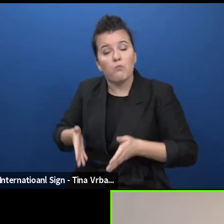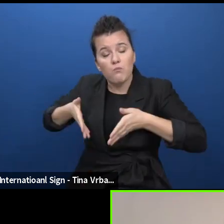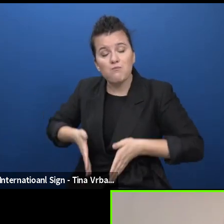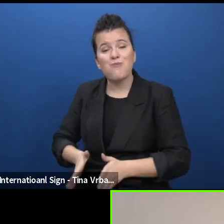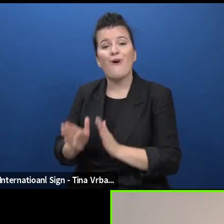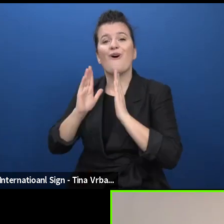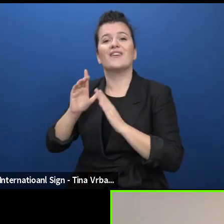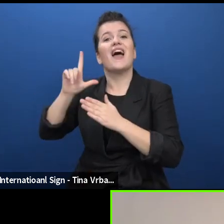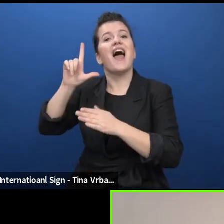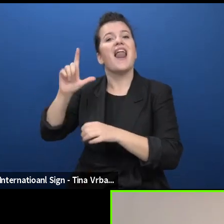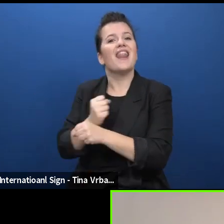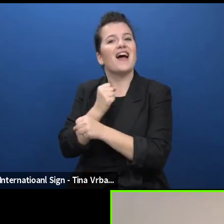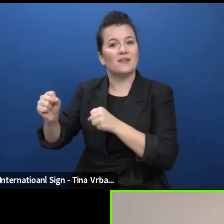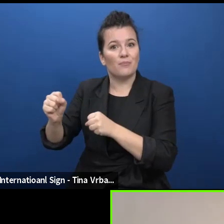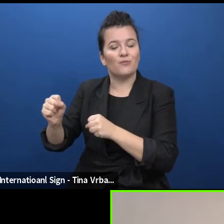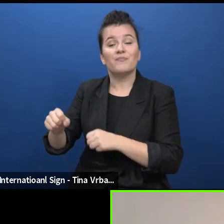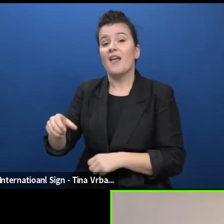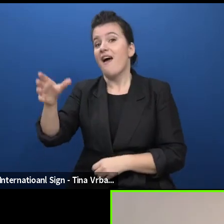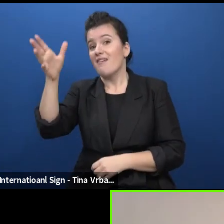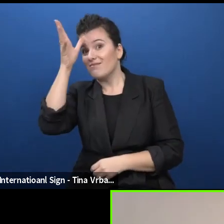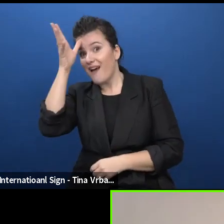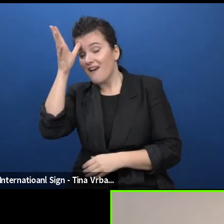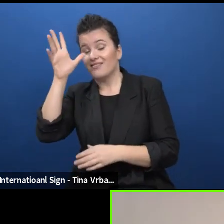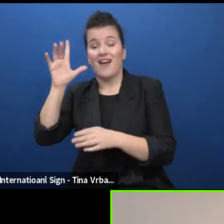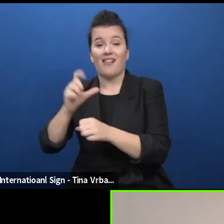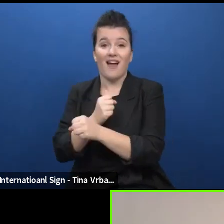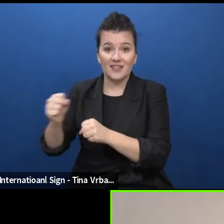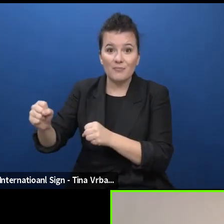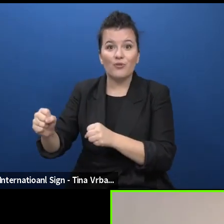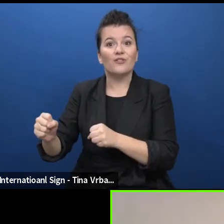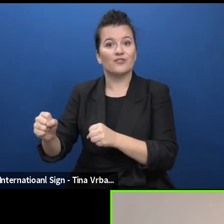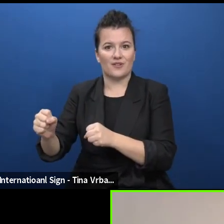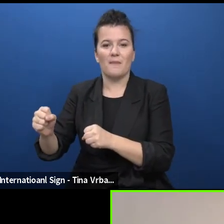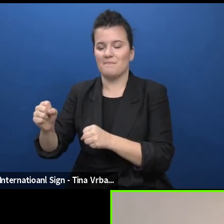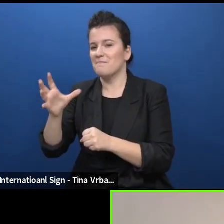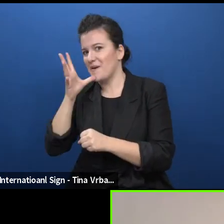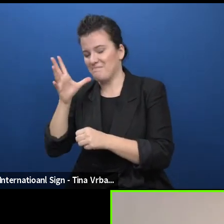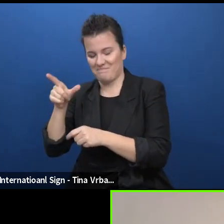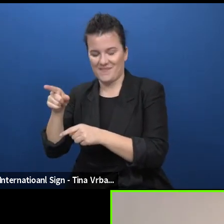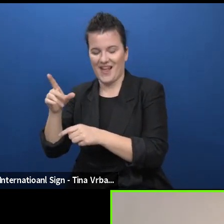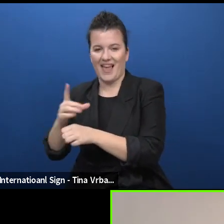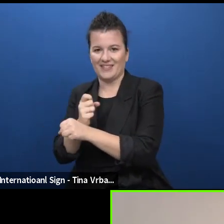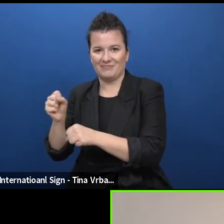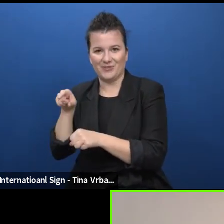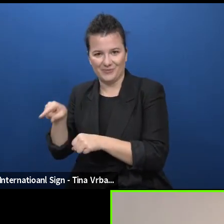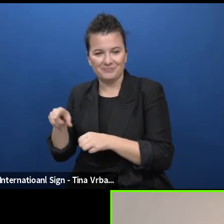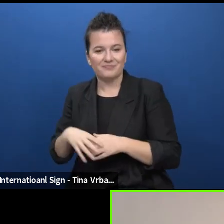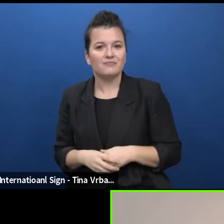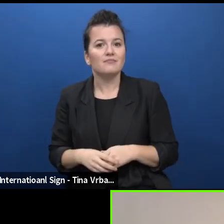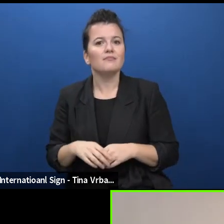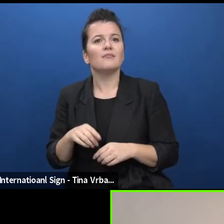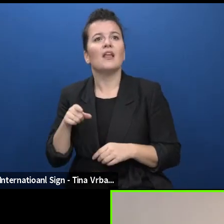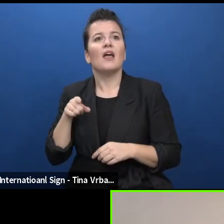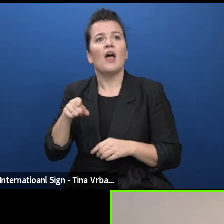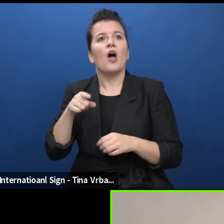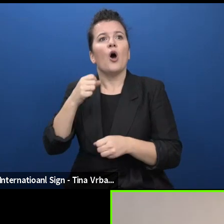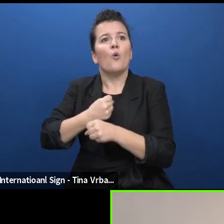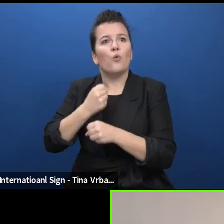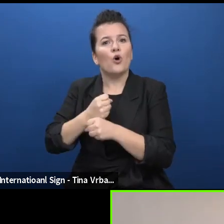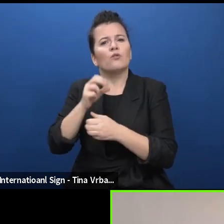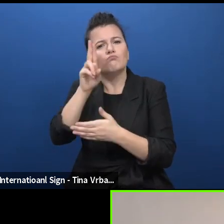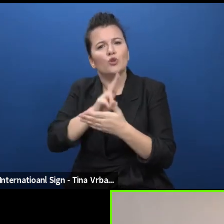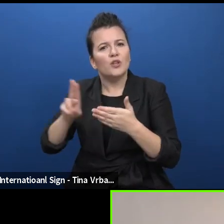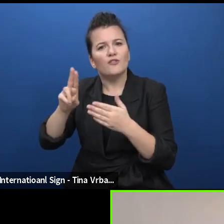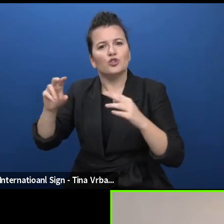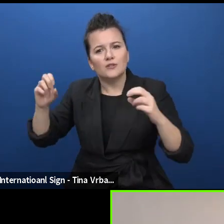and a Luxembourgish mother. He holds a PhD title in contemporary French literature from Sorbonne University in